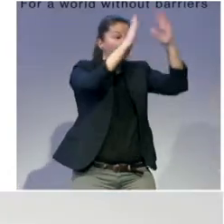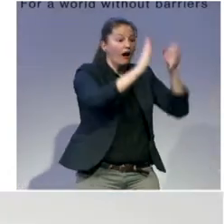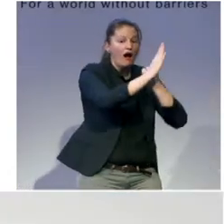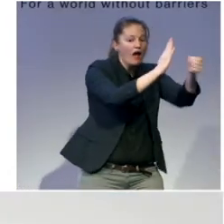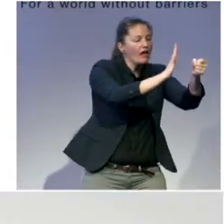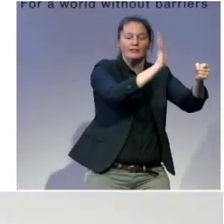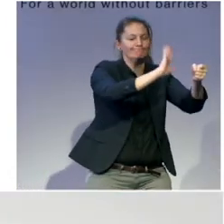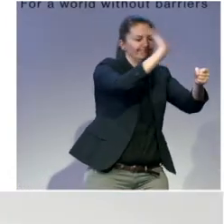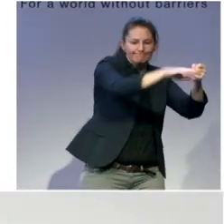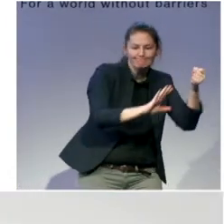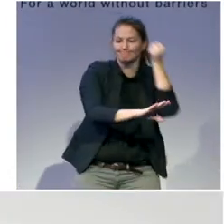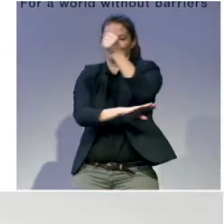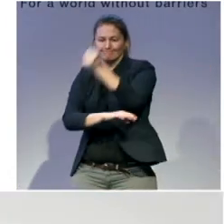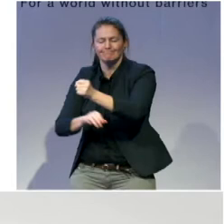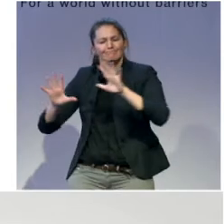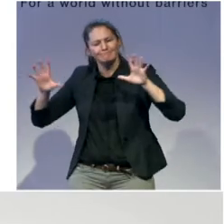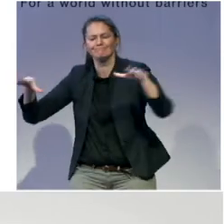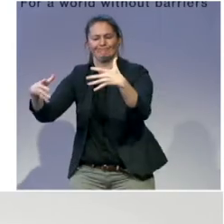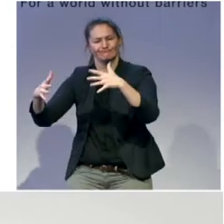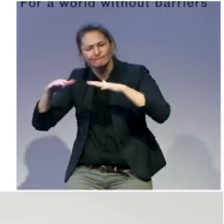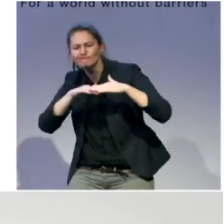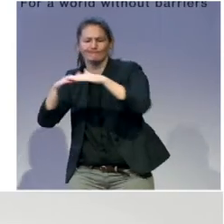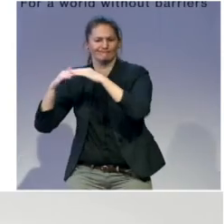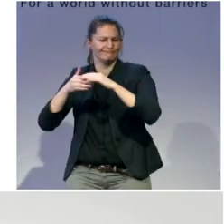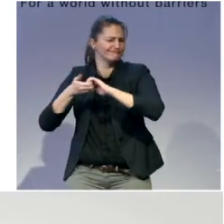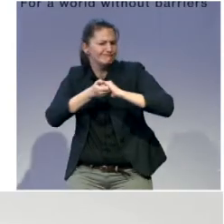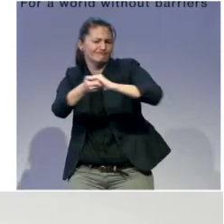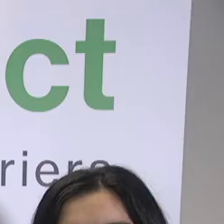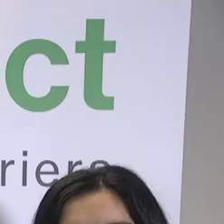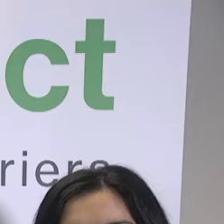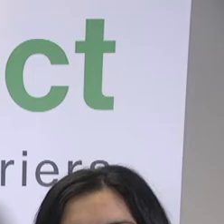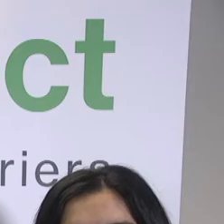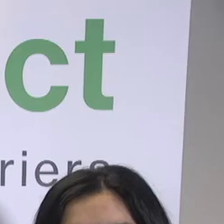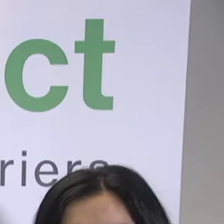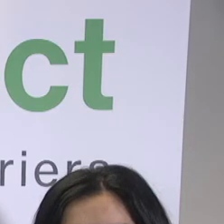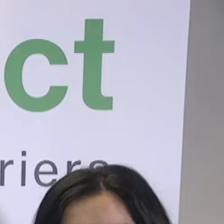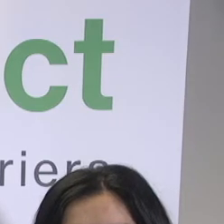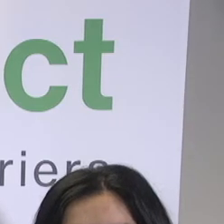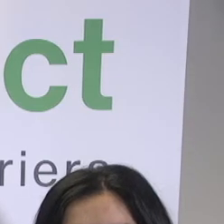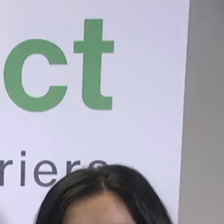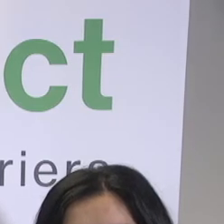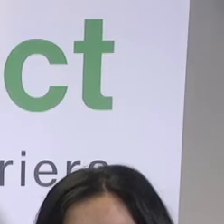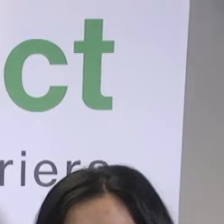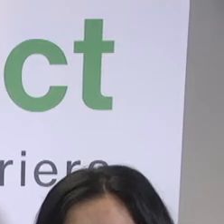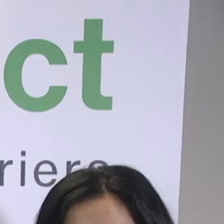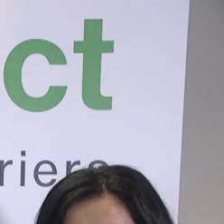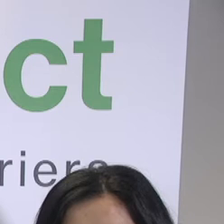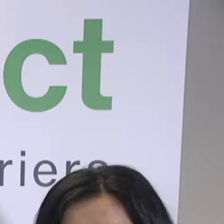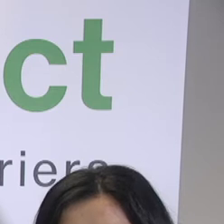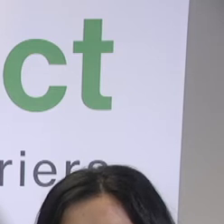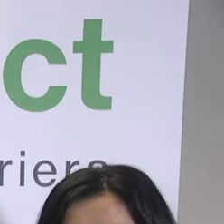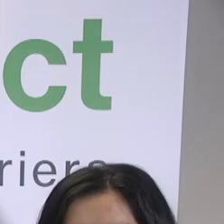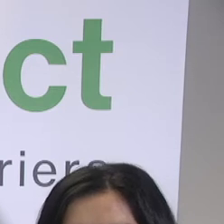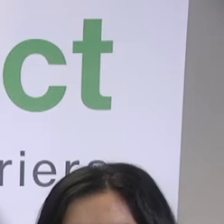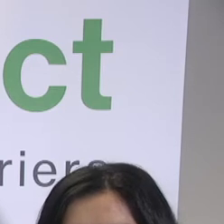homes and offers them services such as education and social care. My name is Charles Hooker, and I'm the president and CEO of